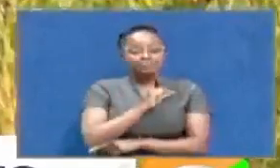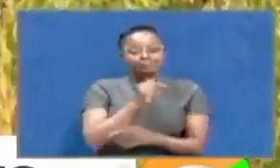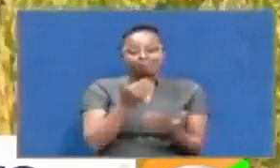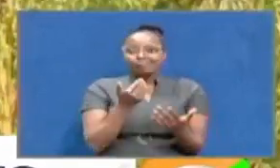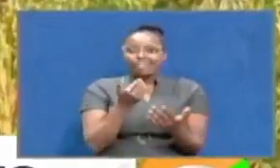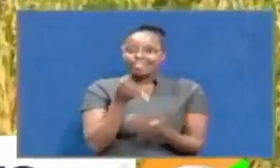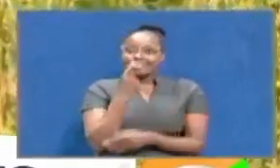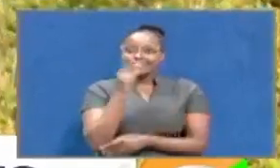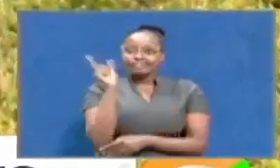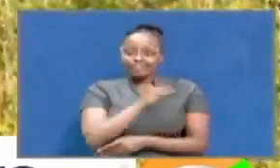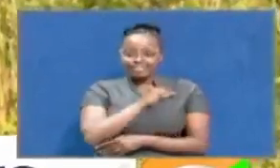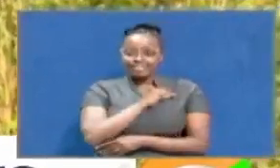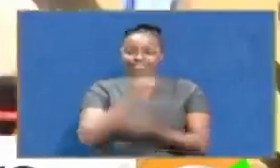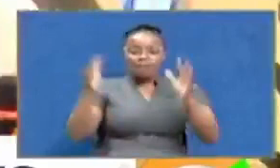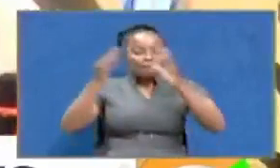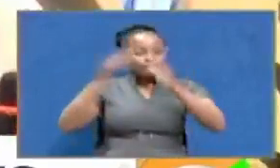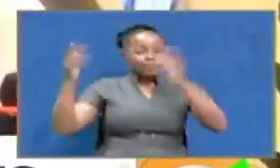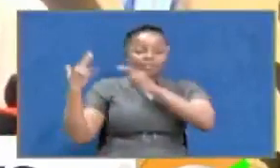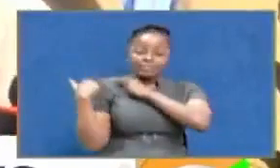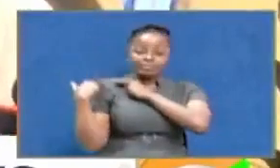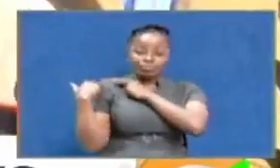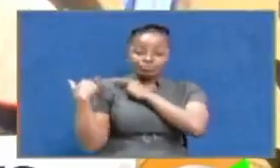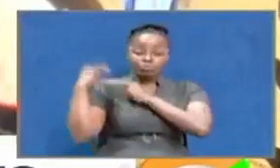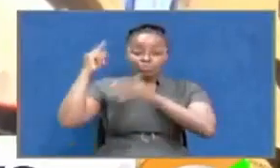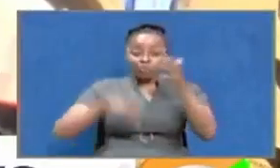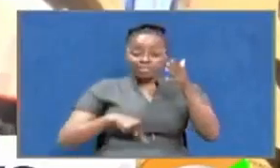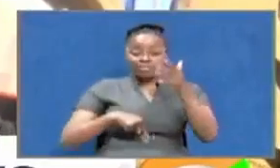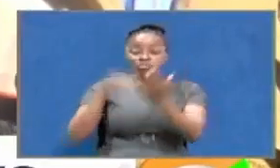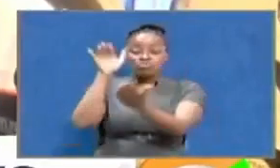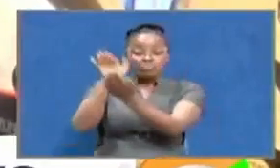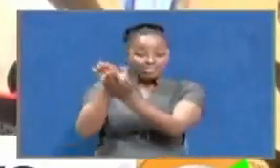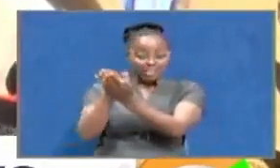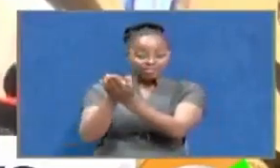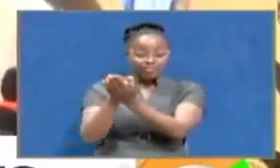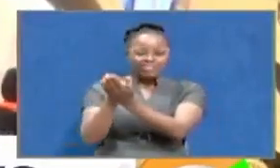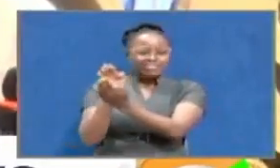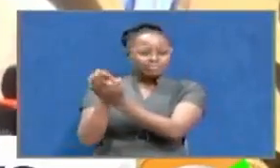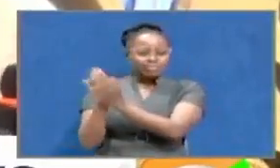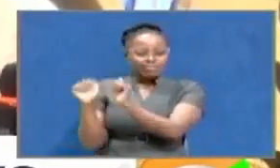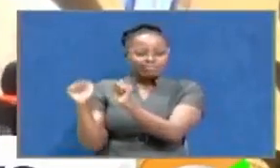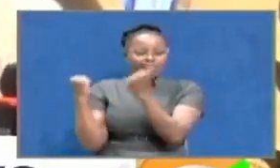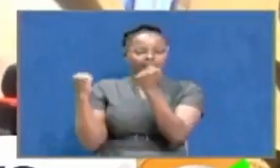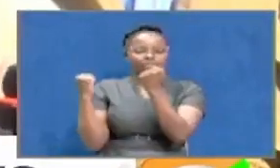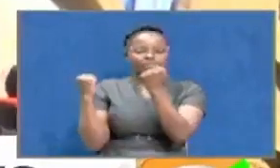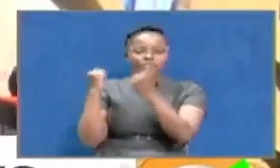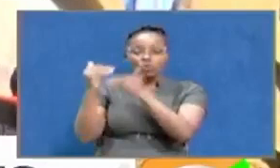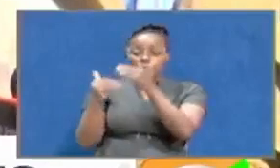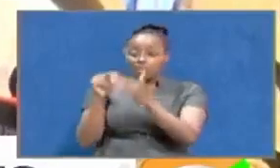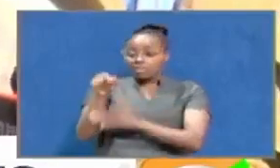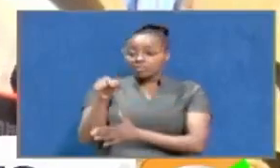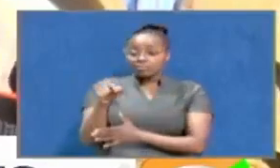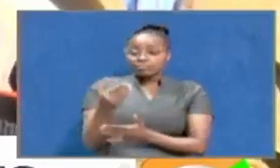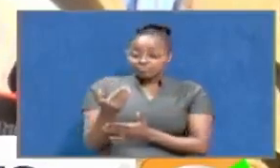immediately treat it. Our core duty is to preserve and conserve this